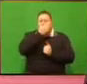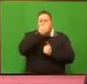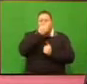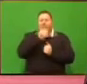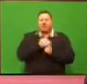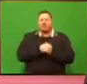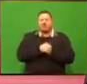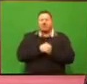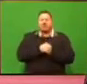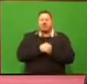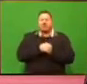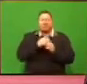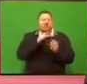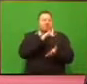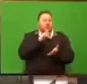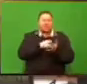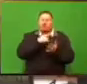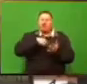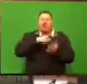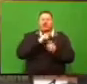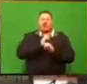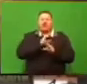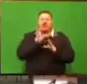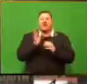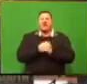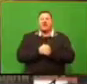Our position is very clear.